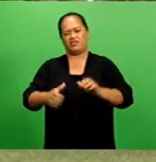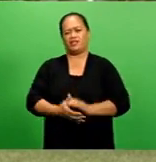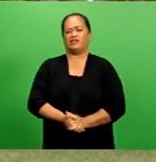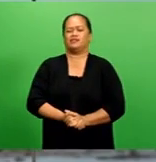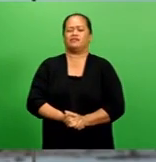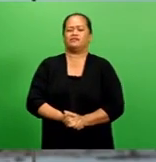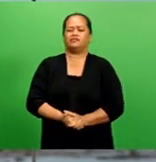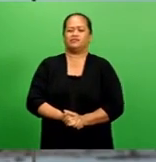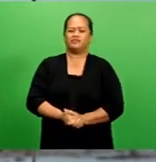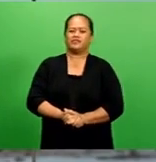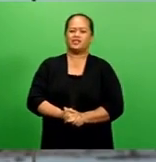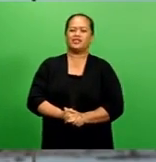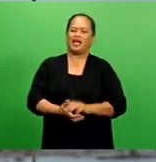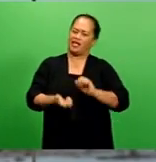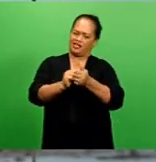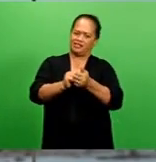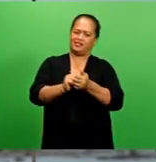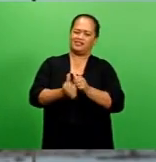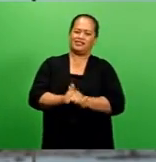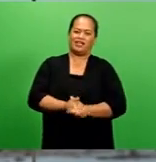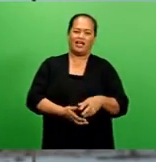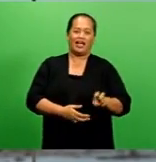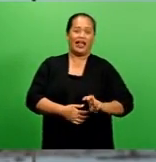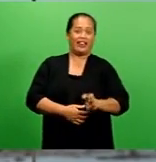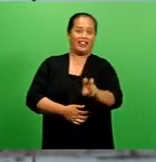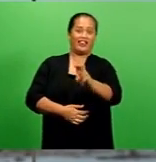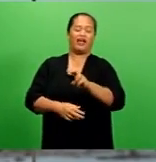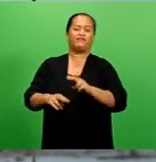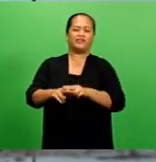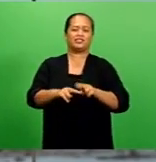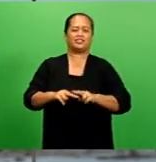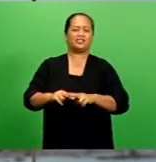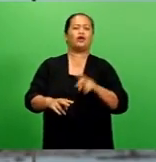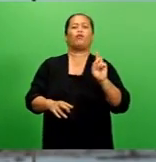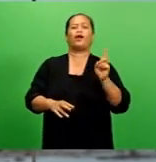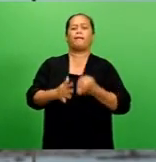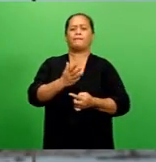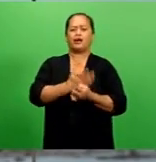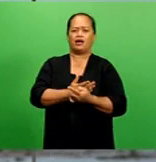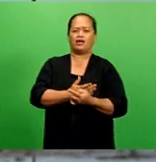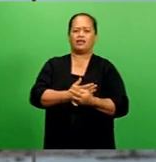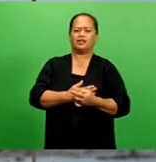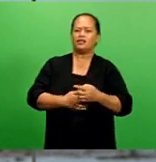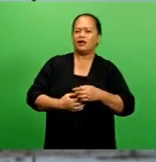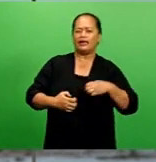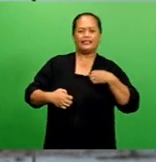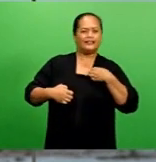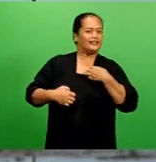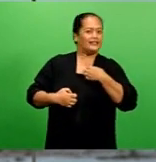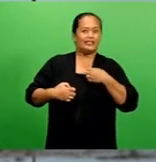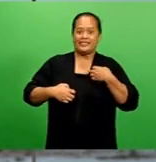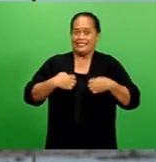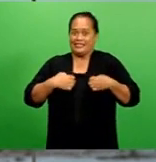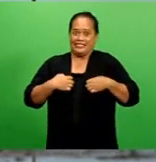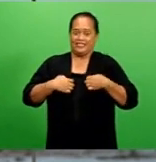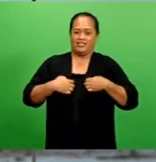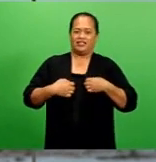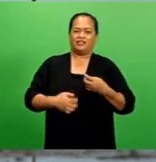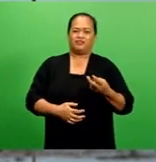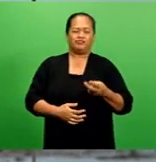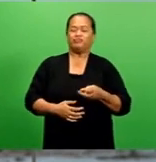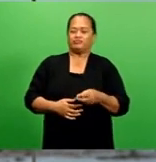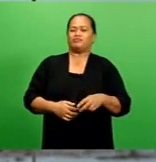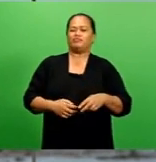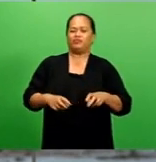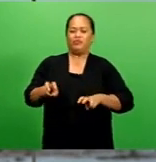FBC Sports. Athletics Fiji anticipates an exciting 2021 season despite a low turnout of